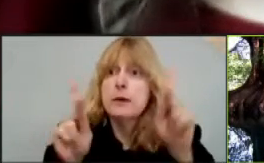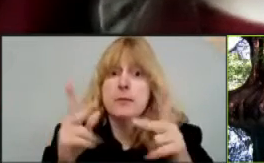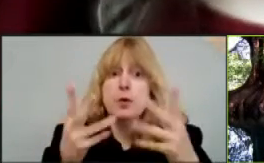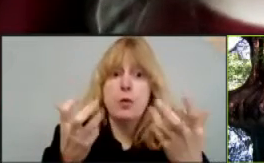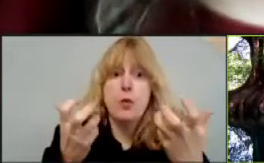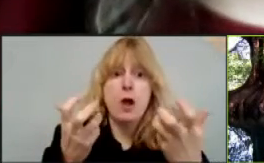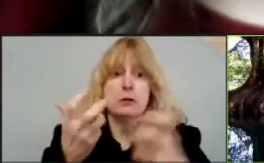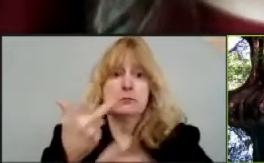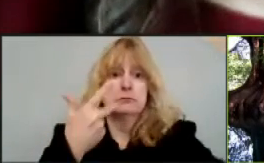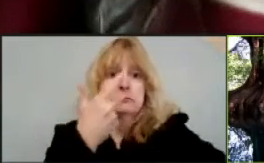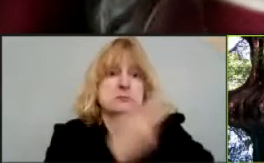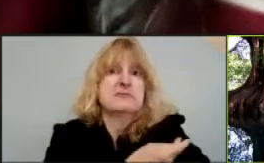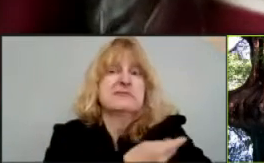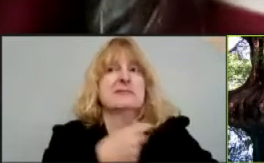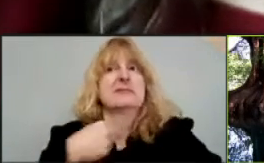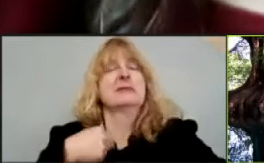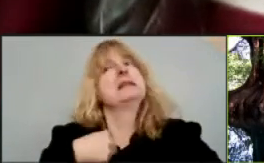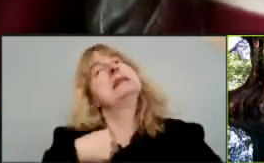nagging feeling of,